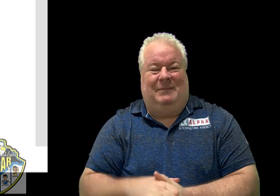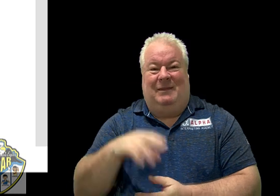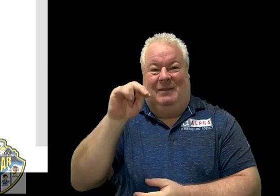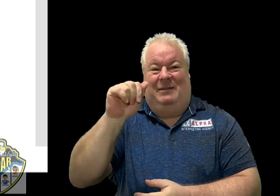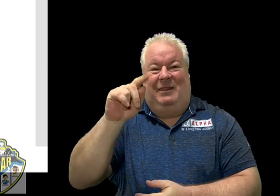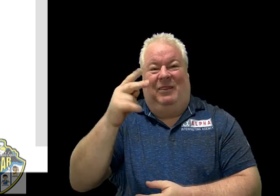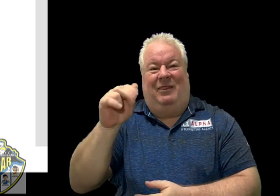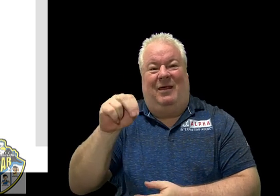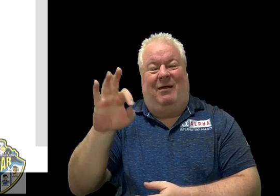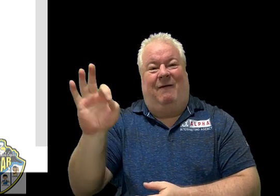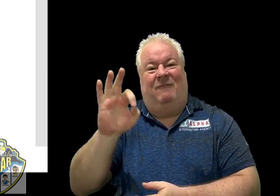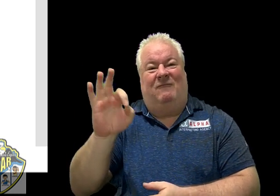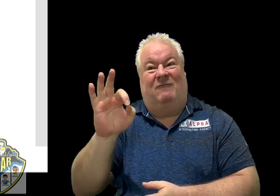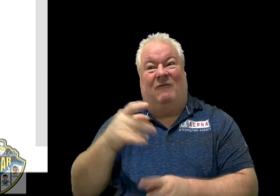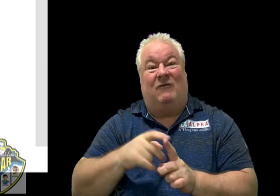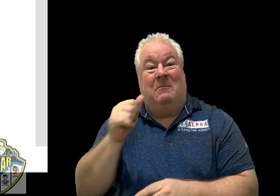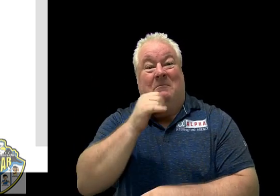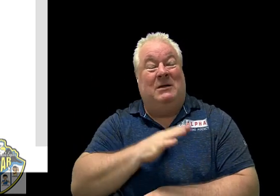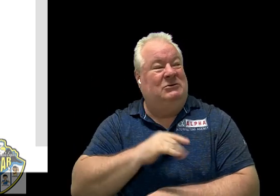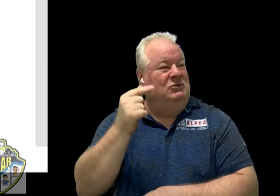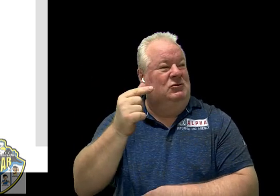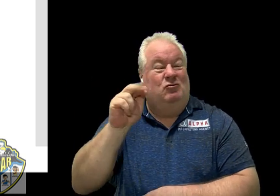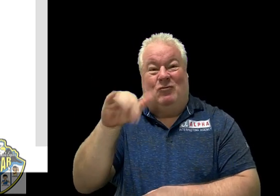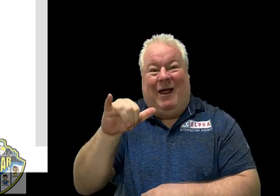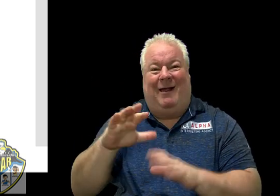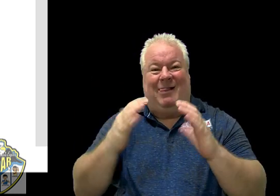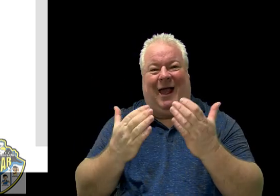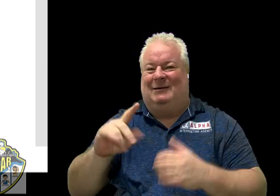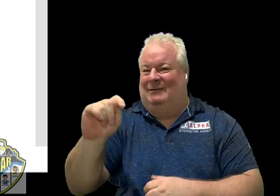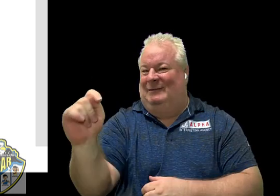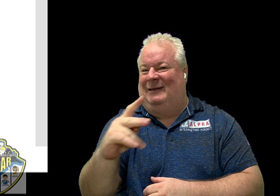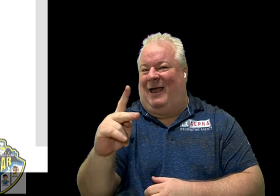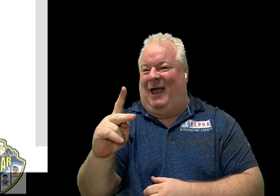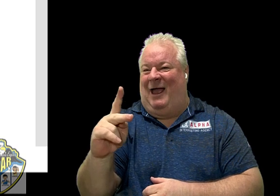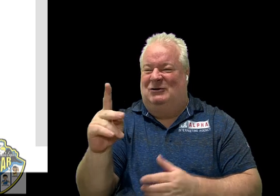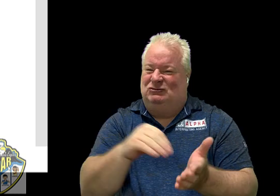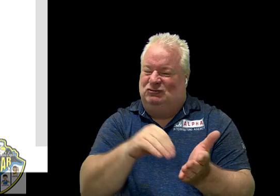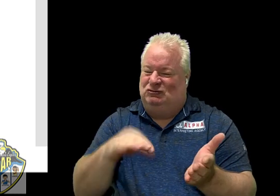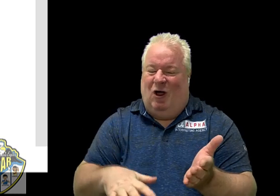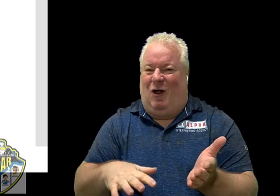Nathan F. from Mrs. Grace class, TK Scholar.